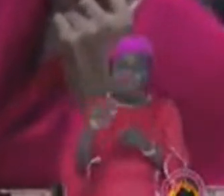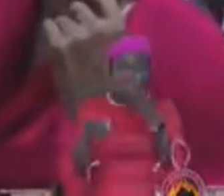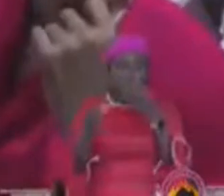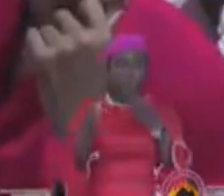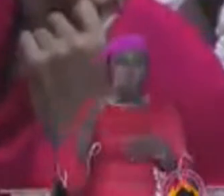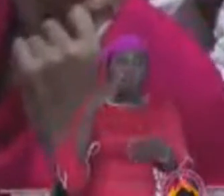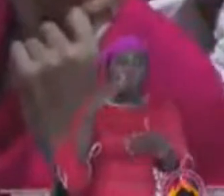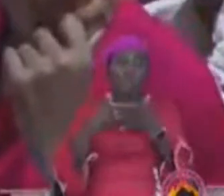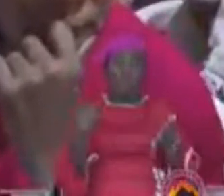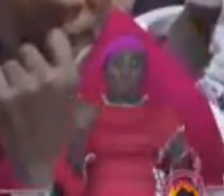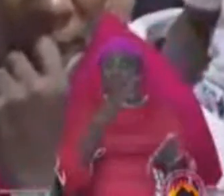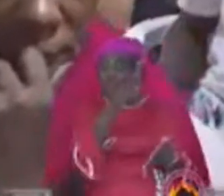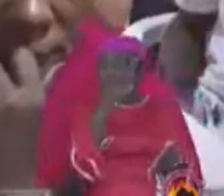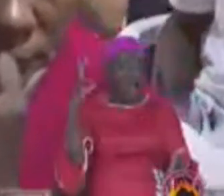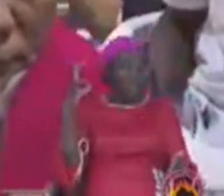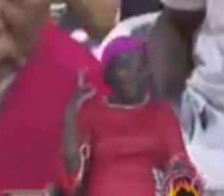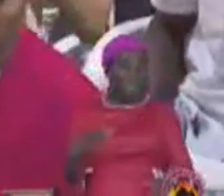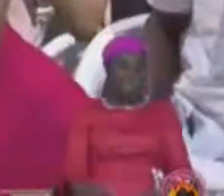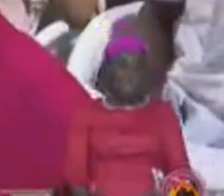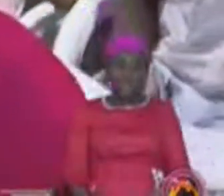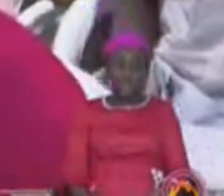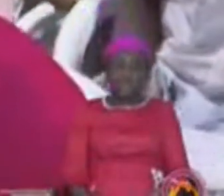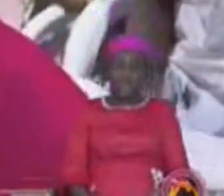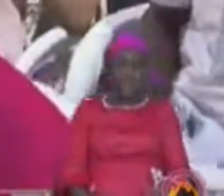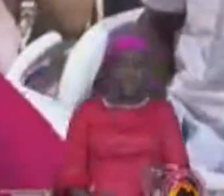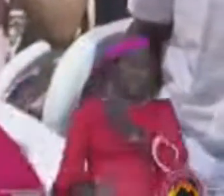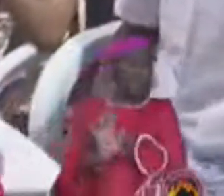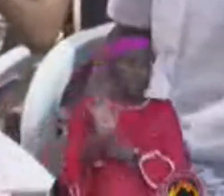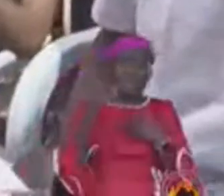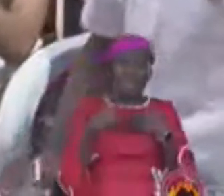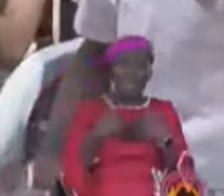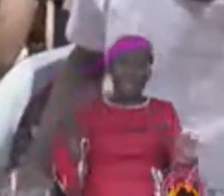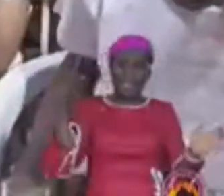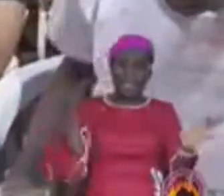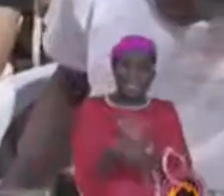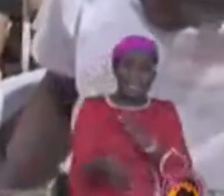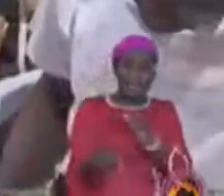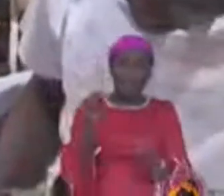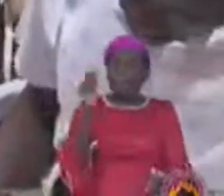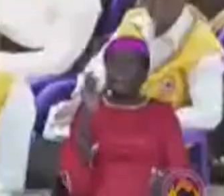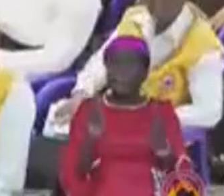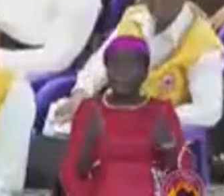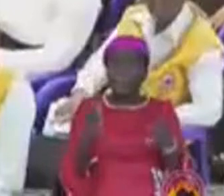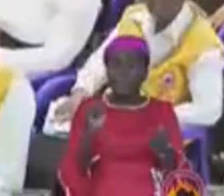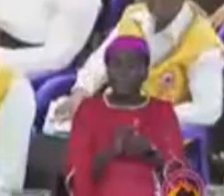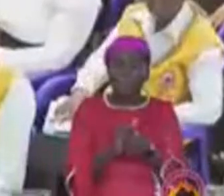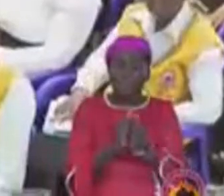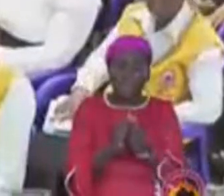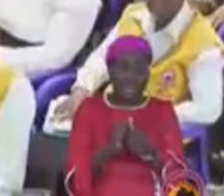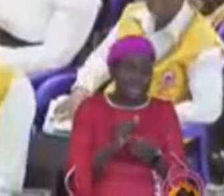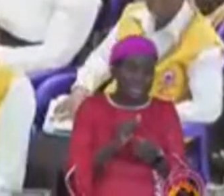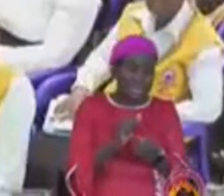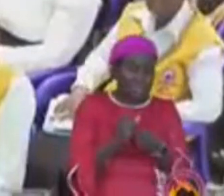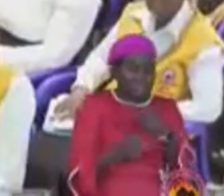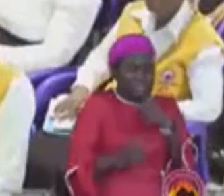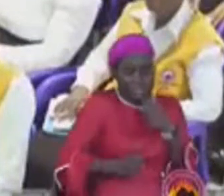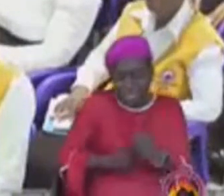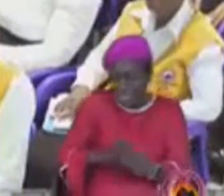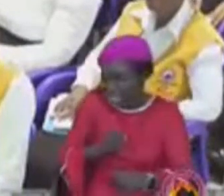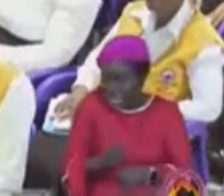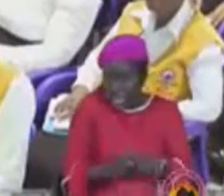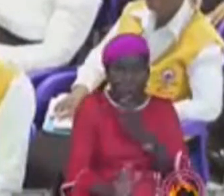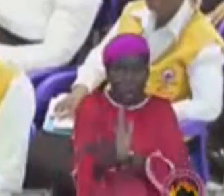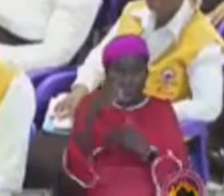With armies. He has killed people with frustration. He has killed people with affliction and